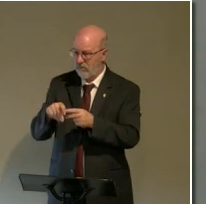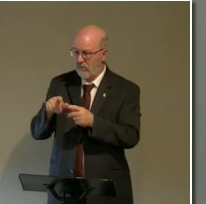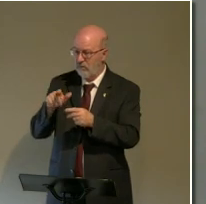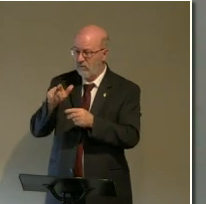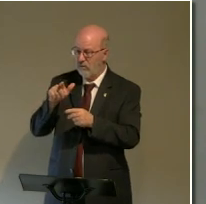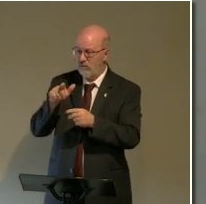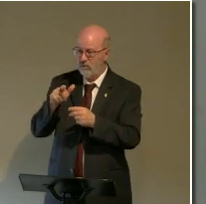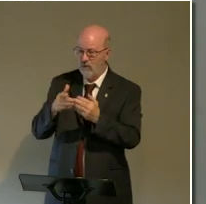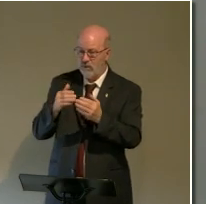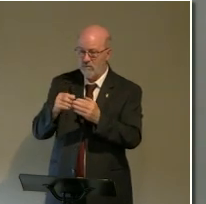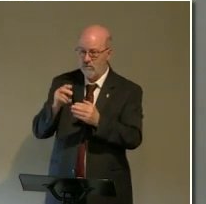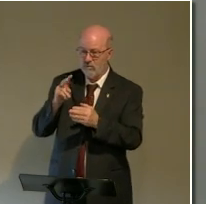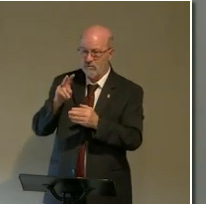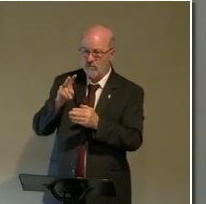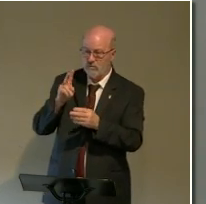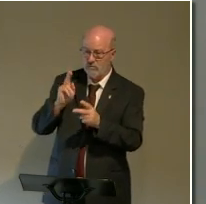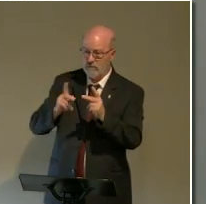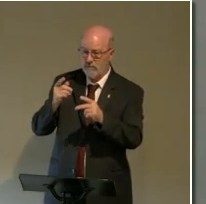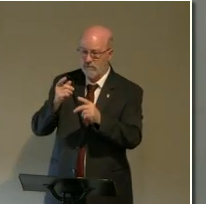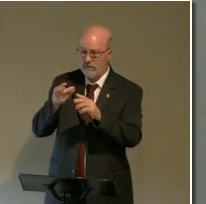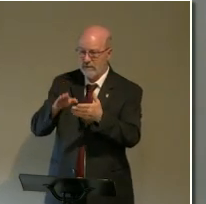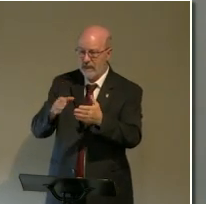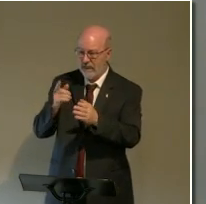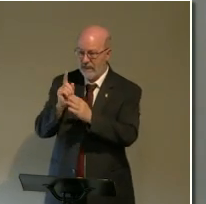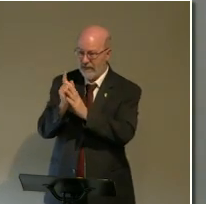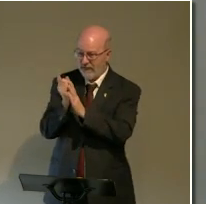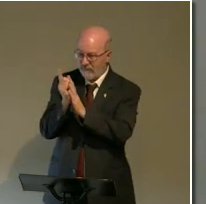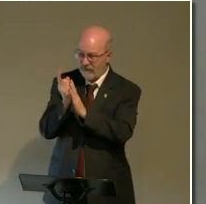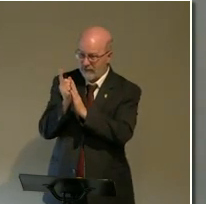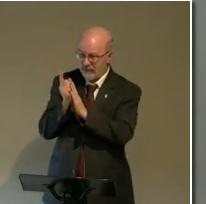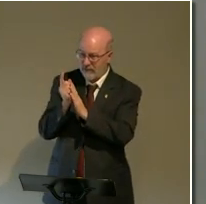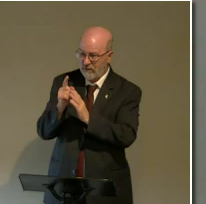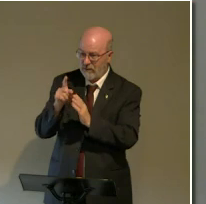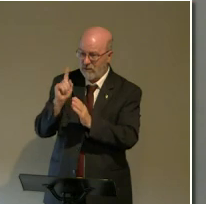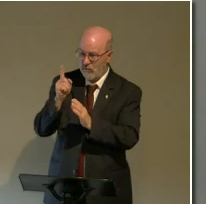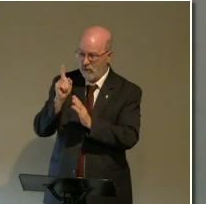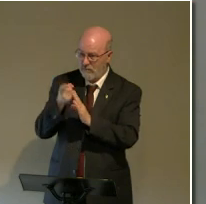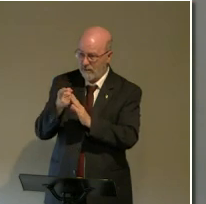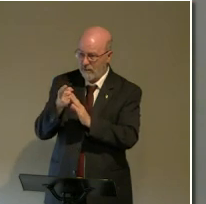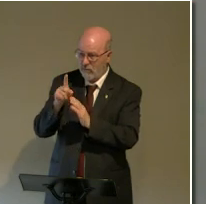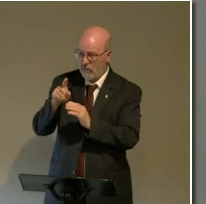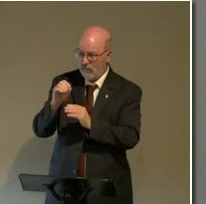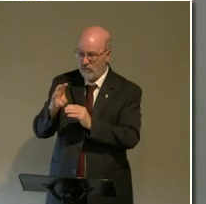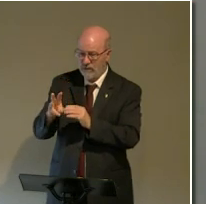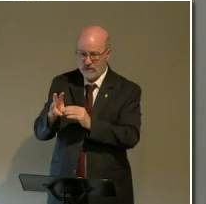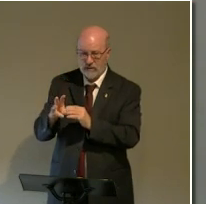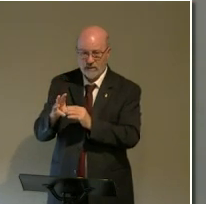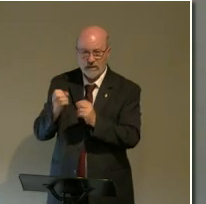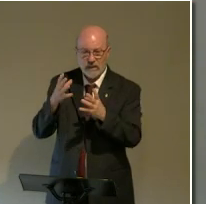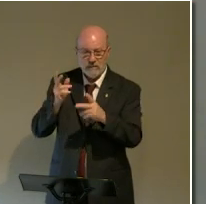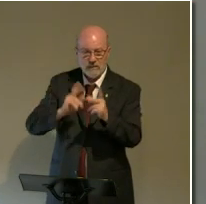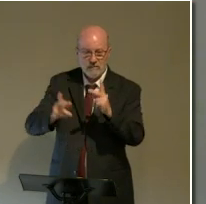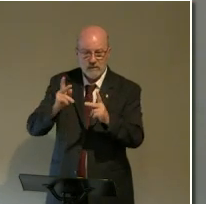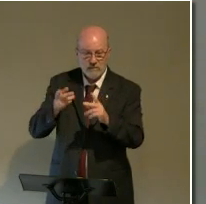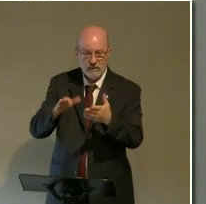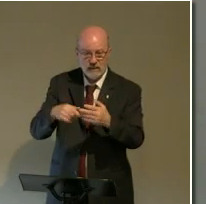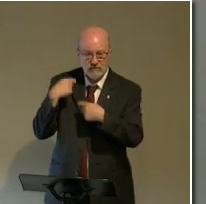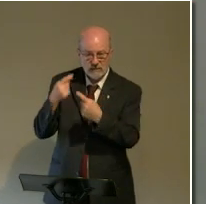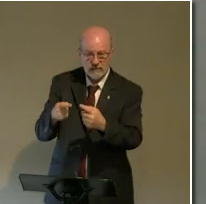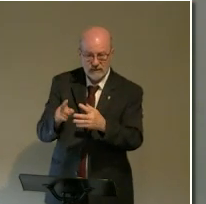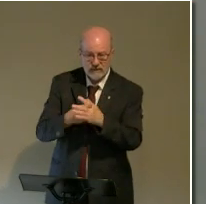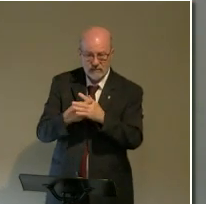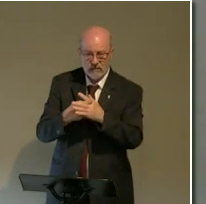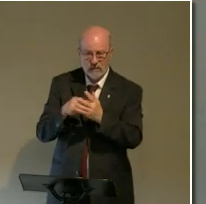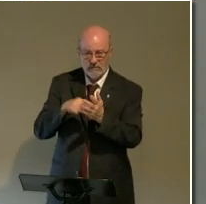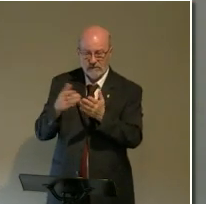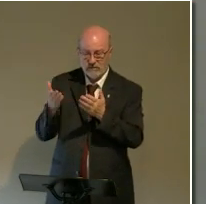2 people die every second, okay? Per minute, 106. So how many people died since the beginning